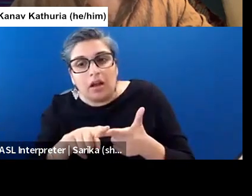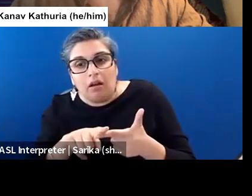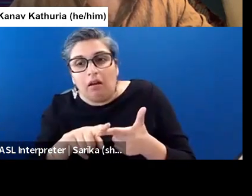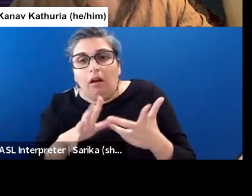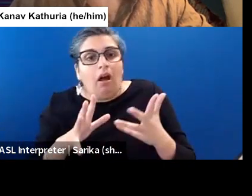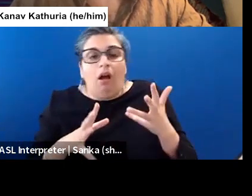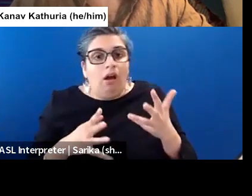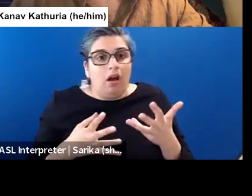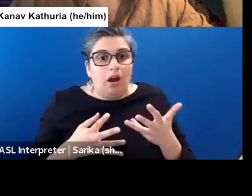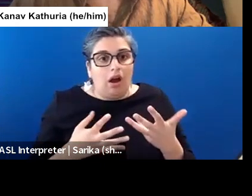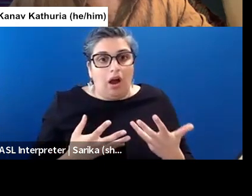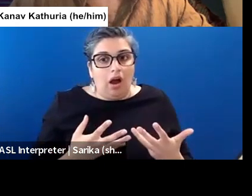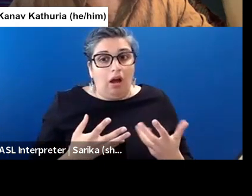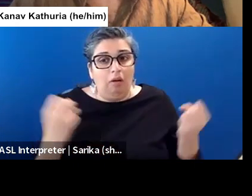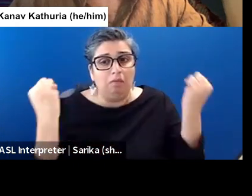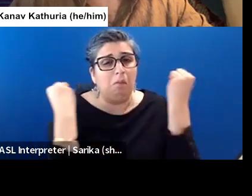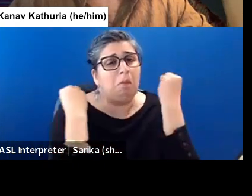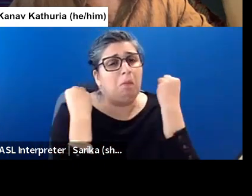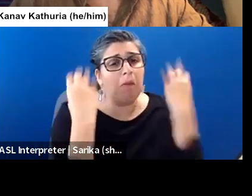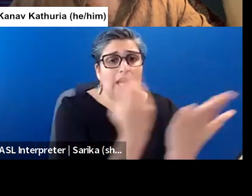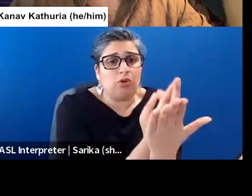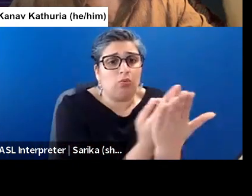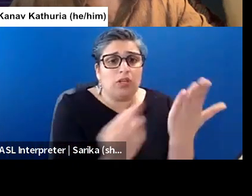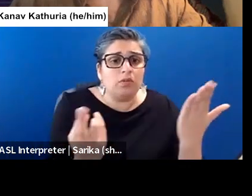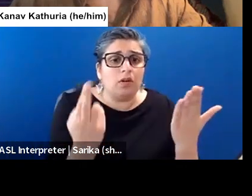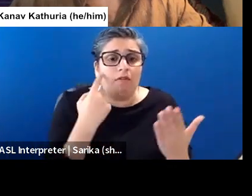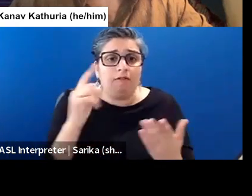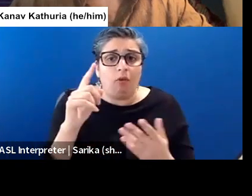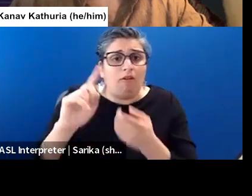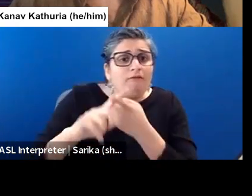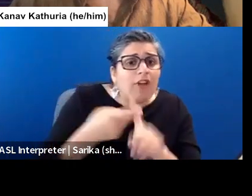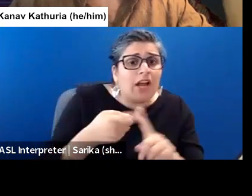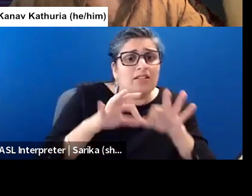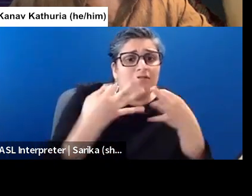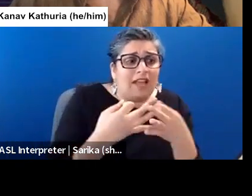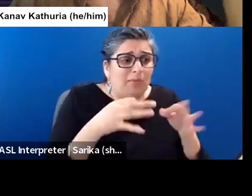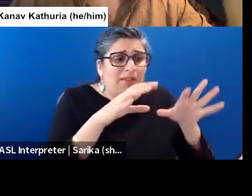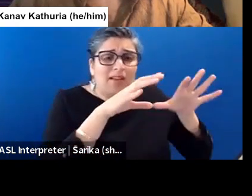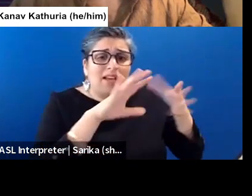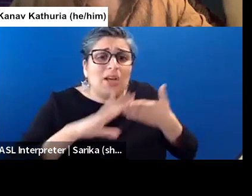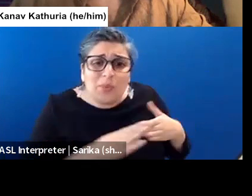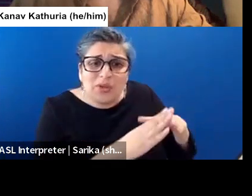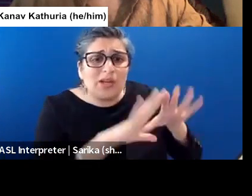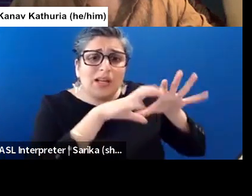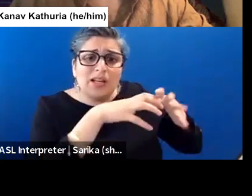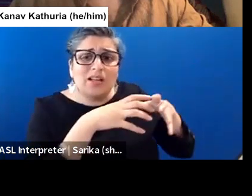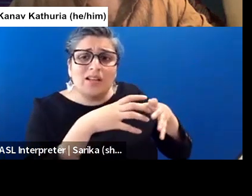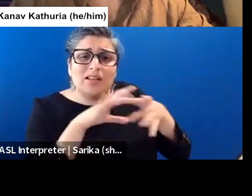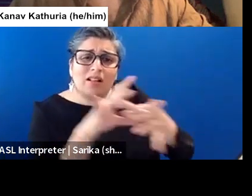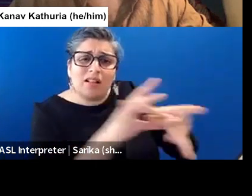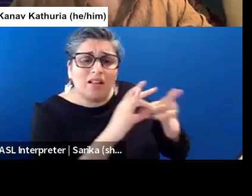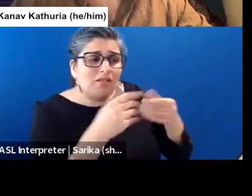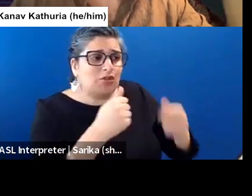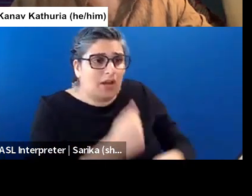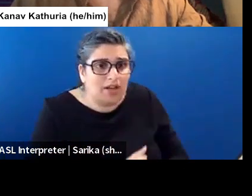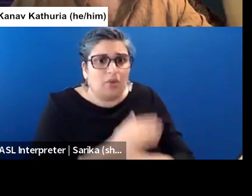so many resources for her friends and family and communities. There'd be so many resources for trying to prevent